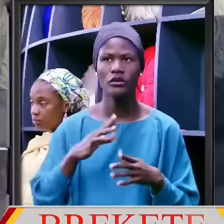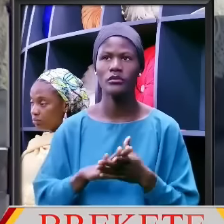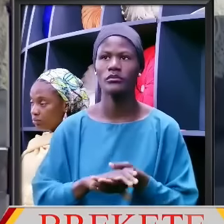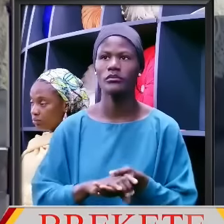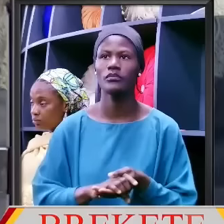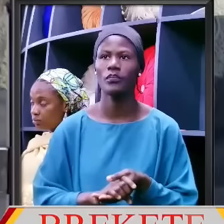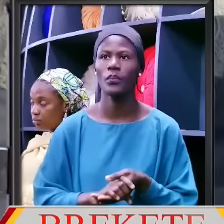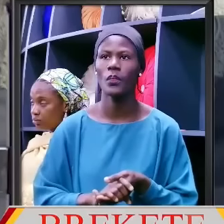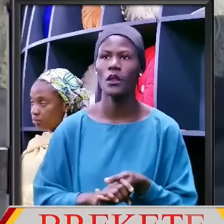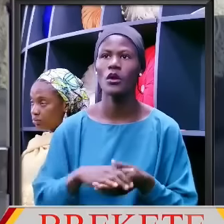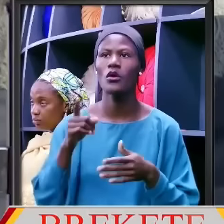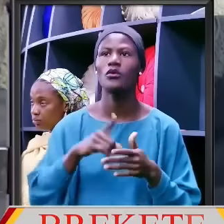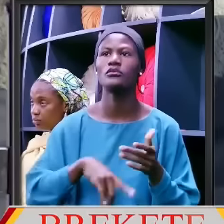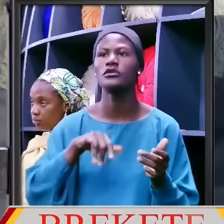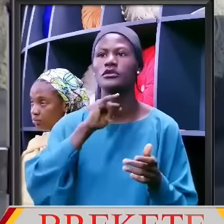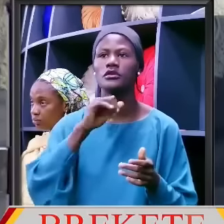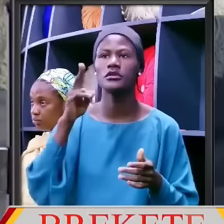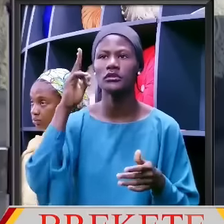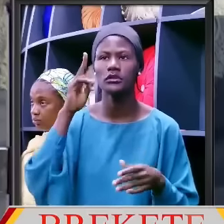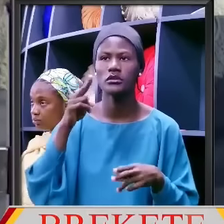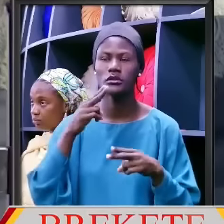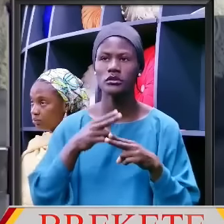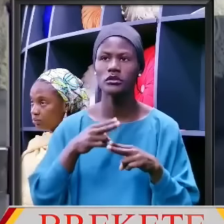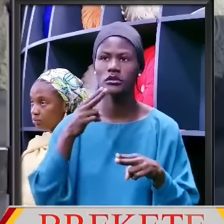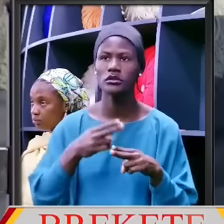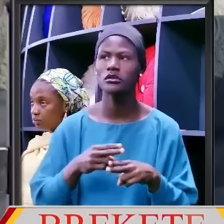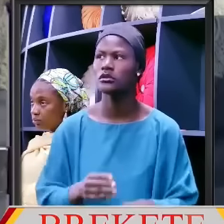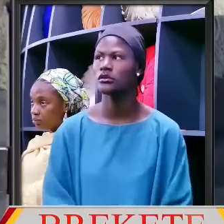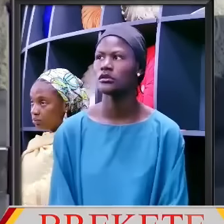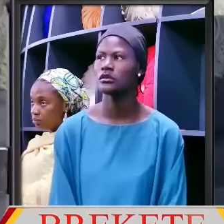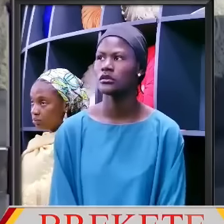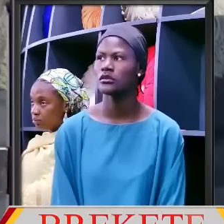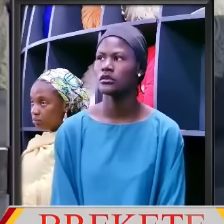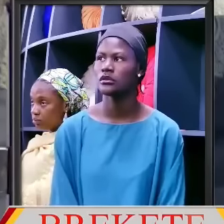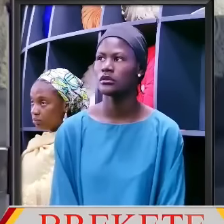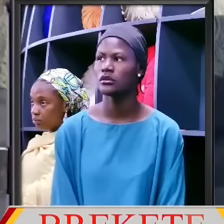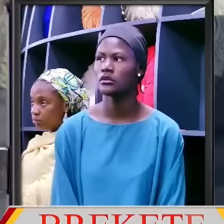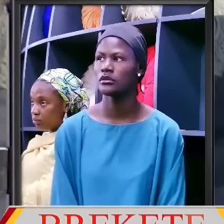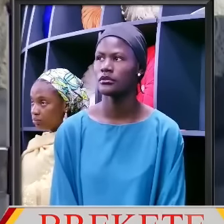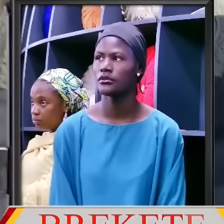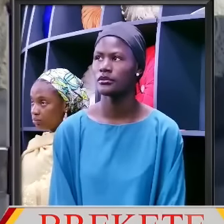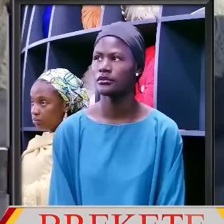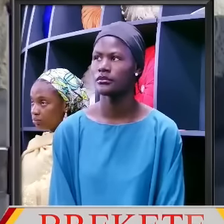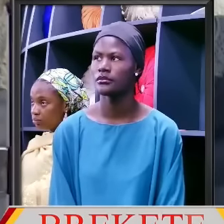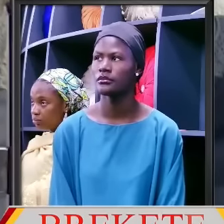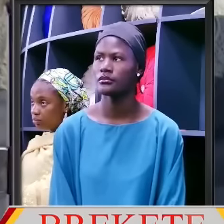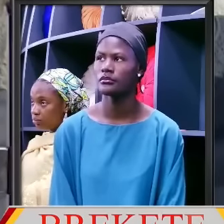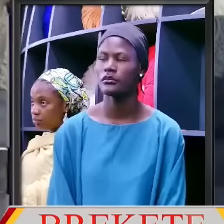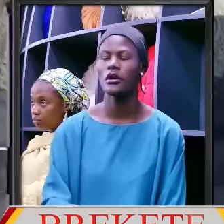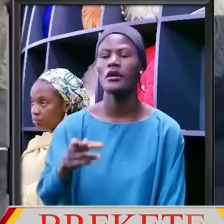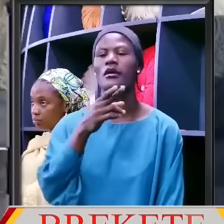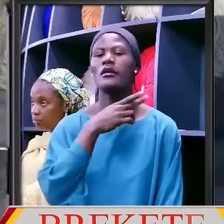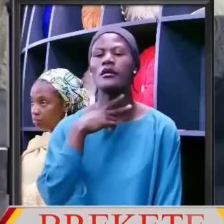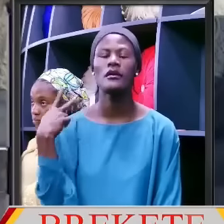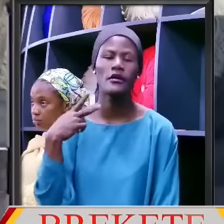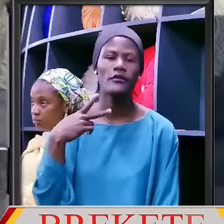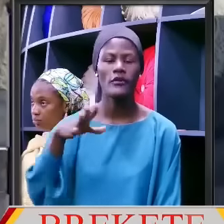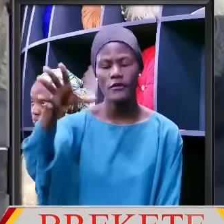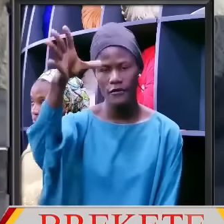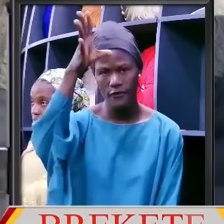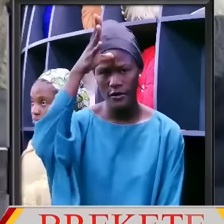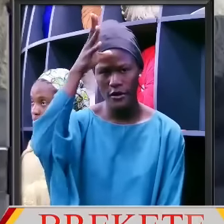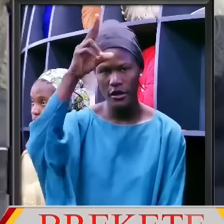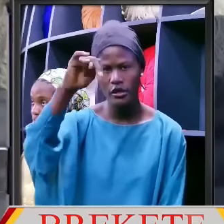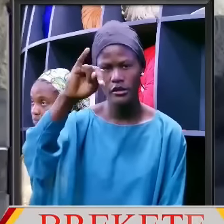Mm-hmm. I searched. Wait till you talk. Say be his name again. You go repeat his name 3 times. Okay, sir. Reverend Father